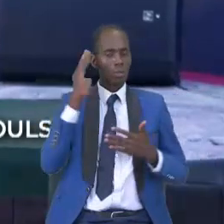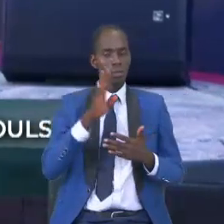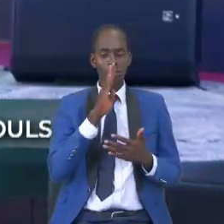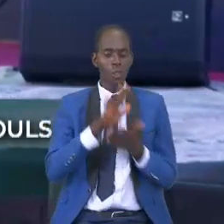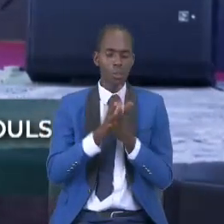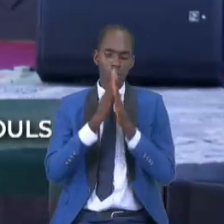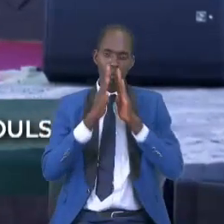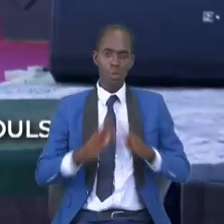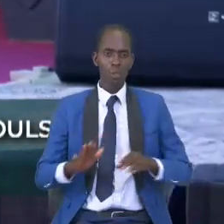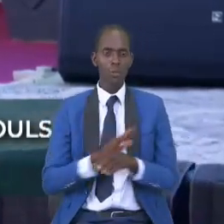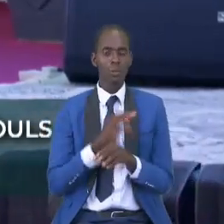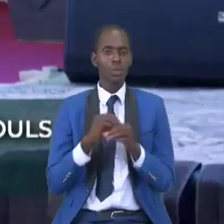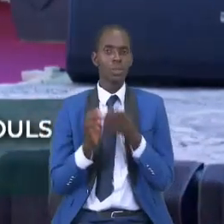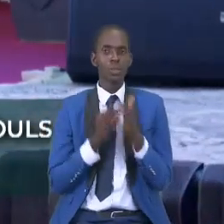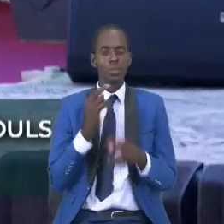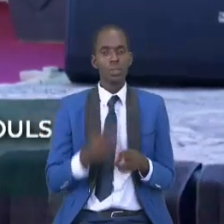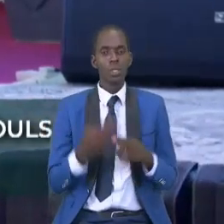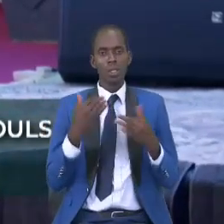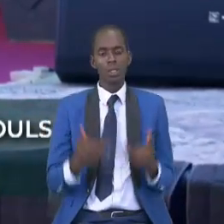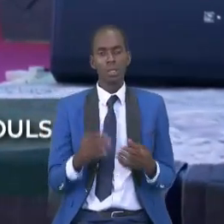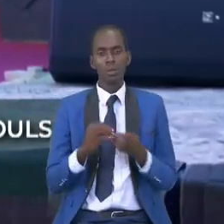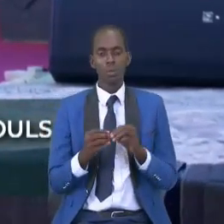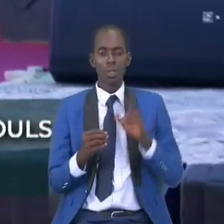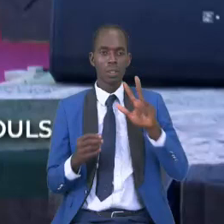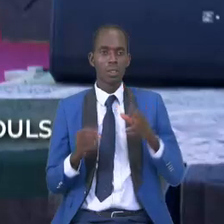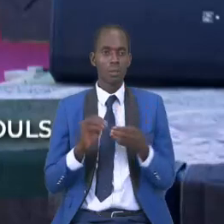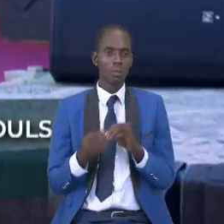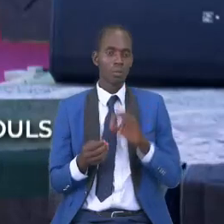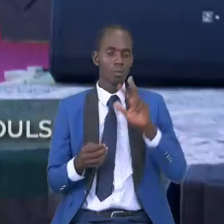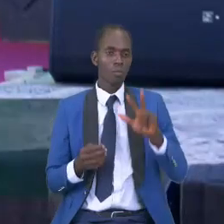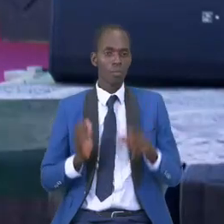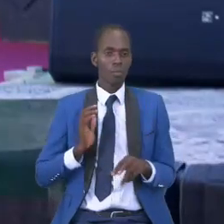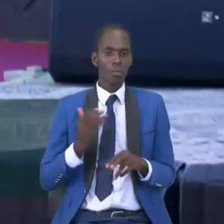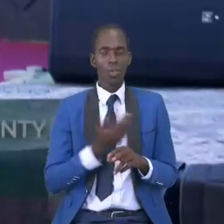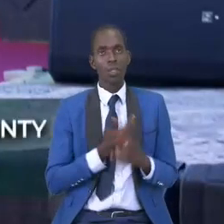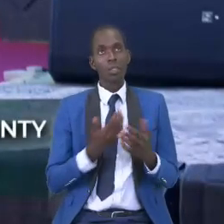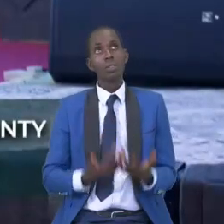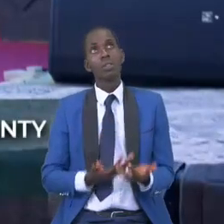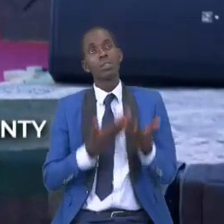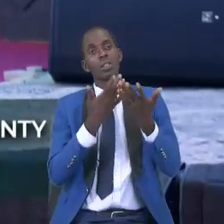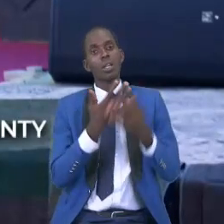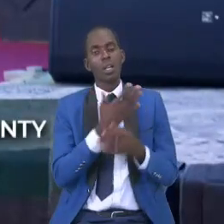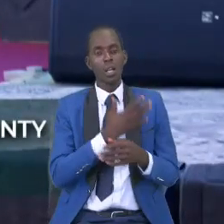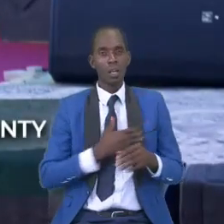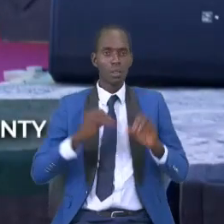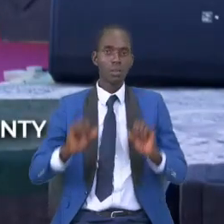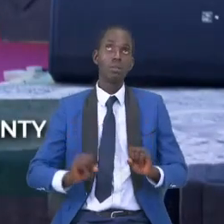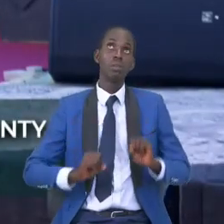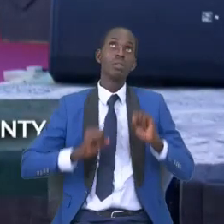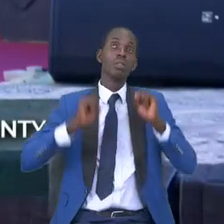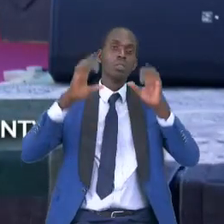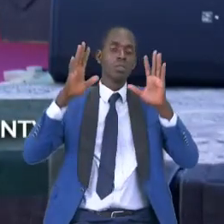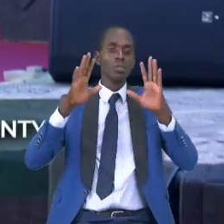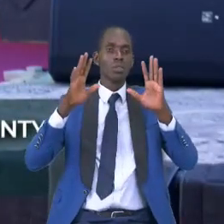here. Number three, our sacrifice and submission and submissiveness to the divine,